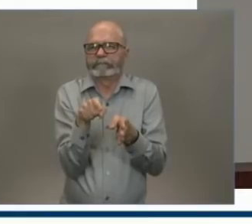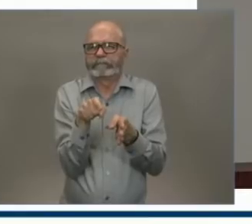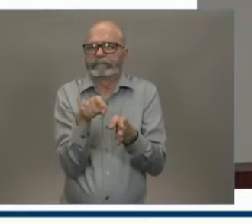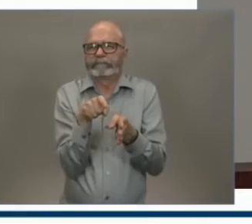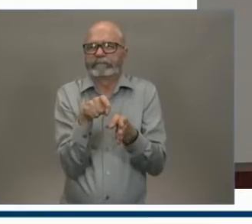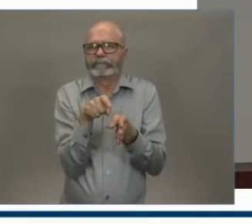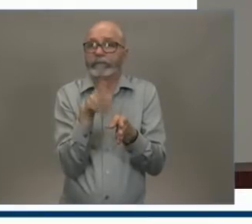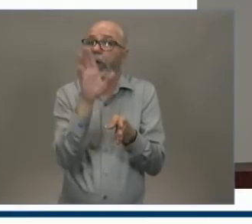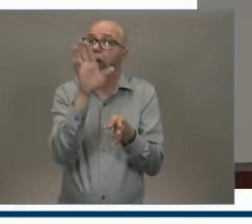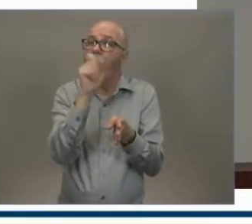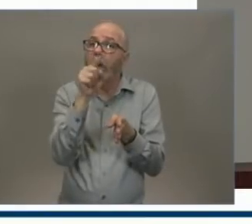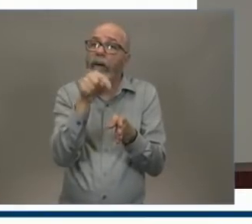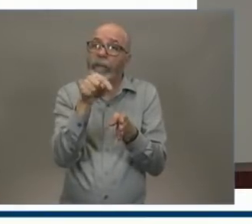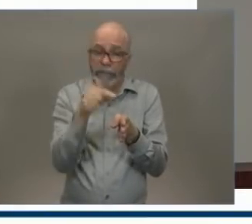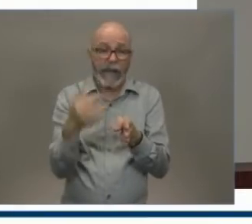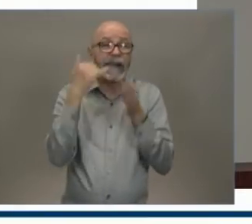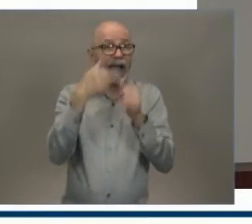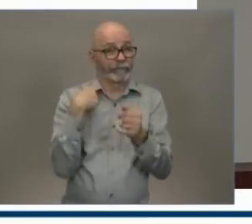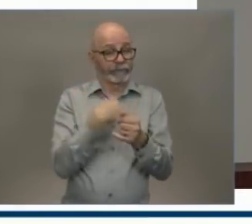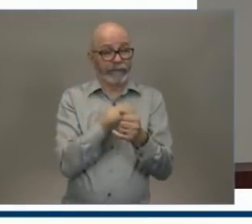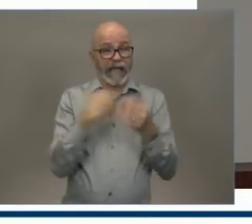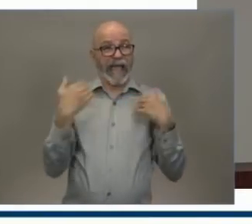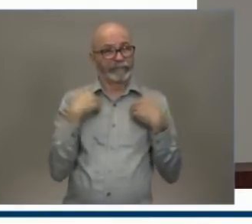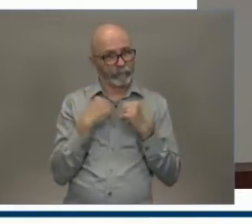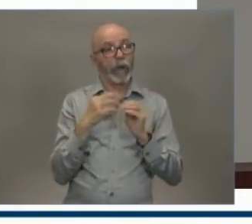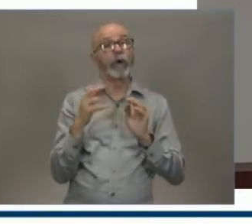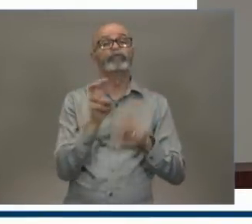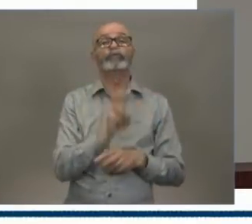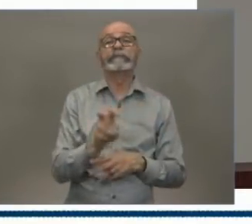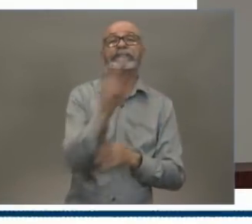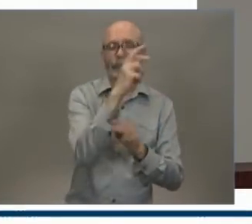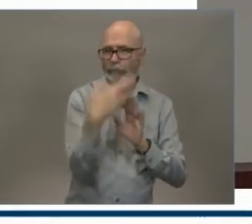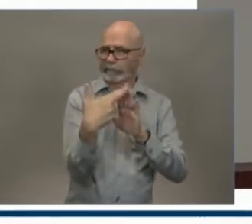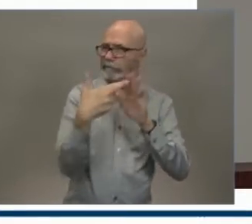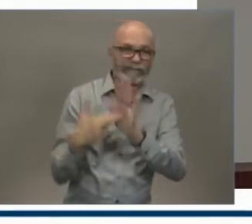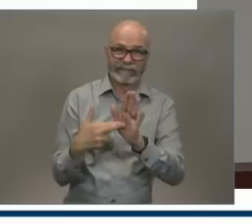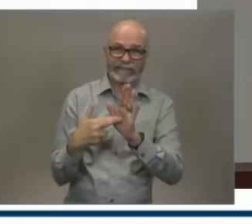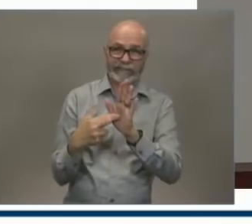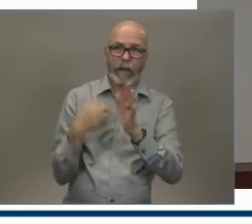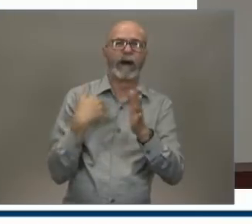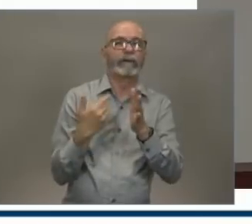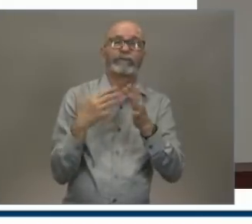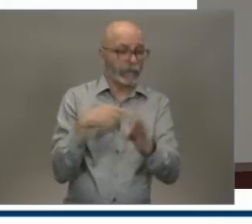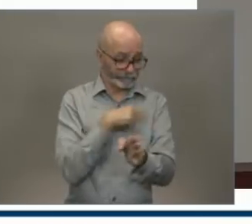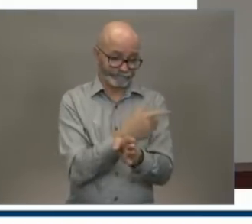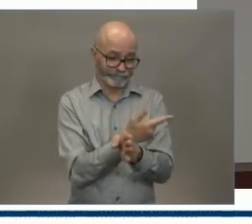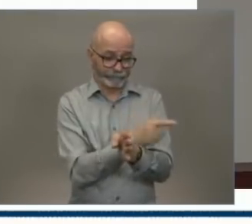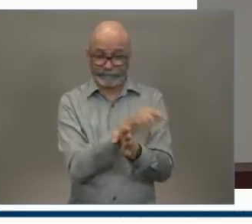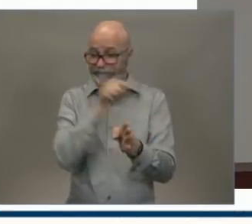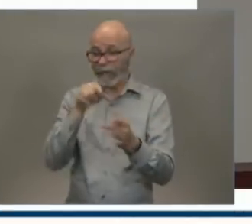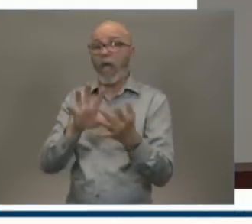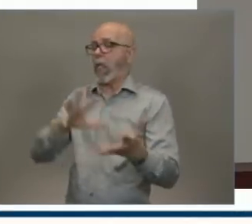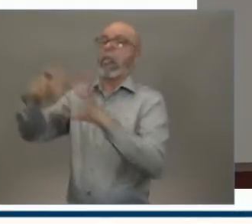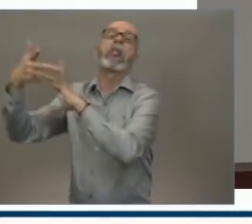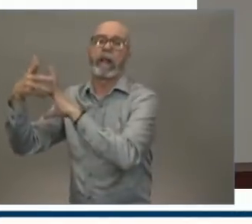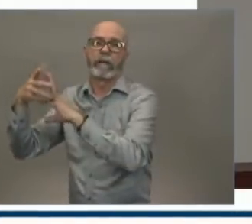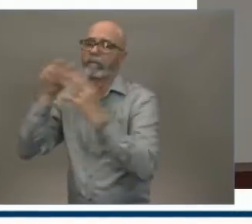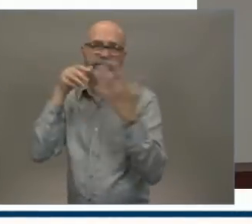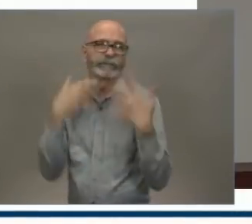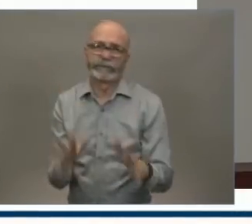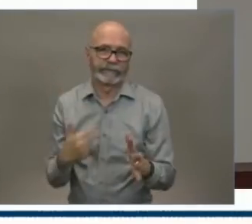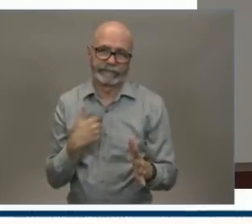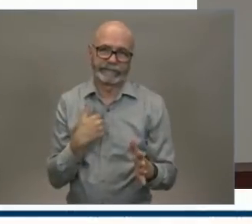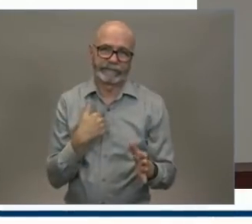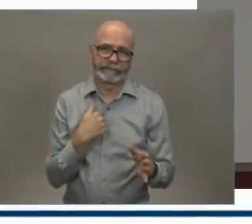risk of you transmitting virus or being exposed to the virus by limiting your exposure to others. While you're